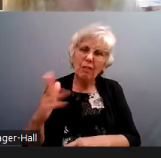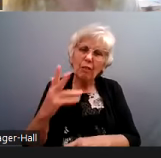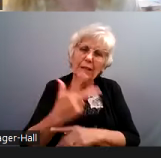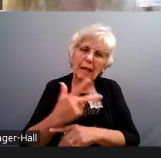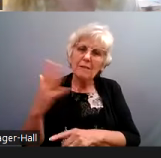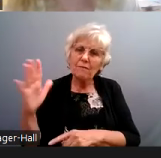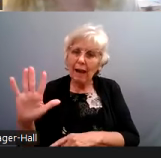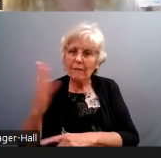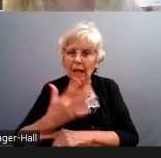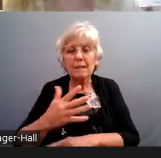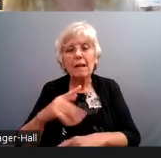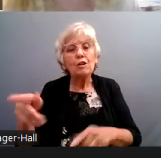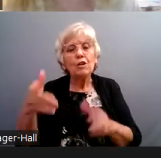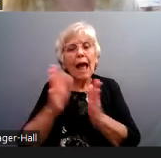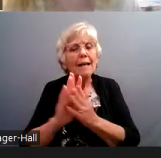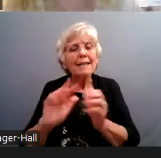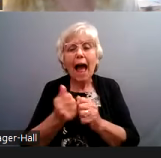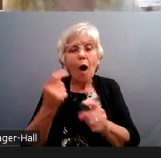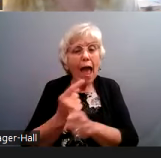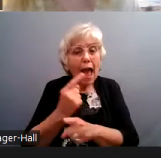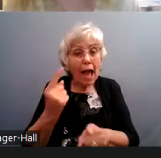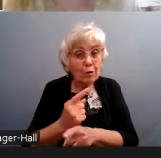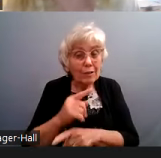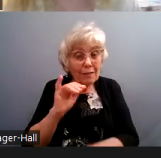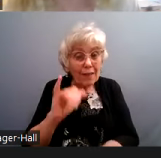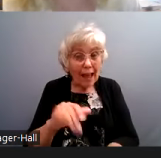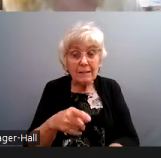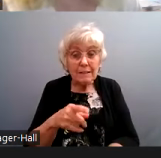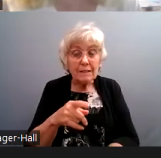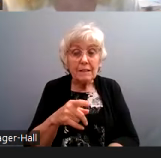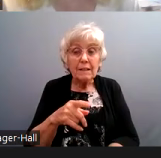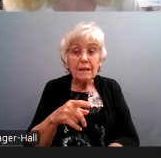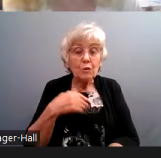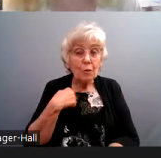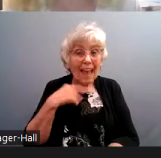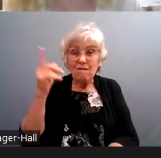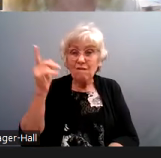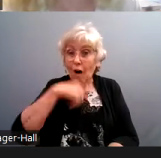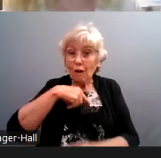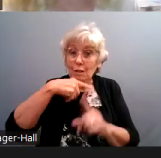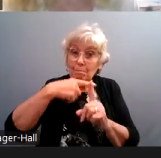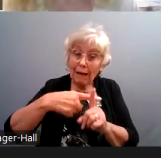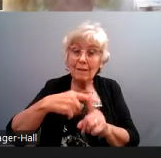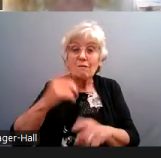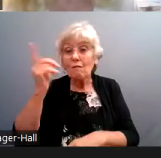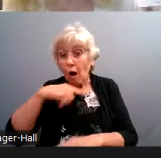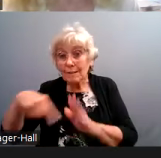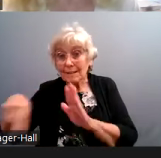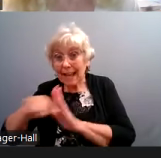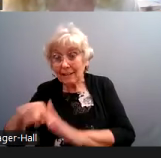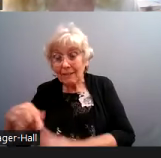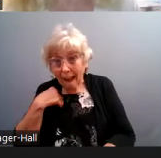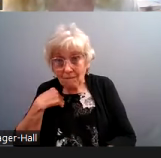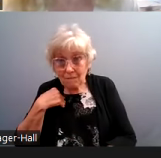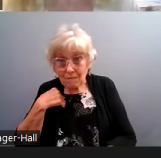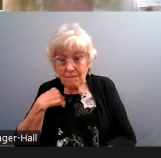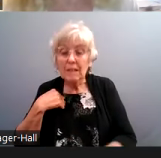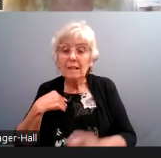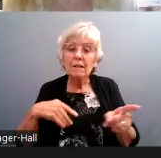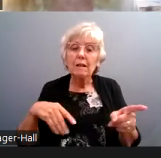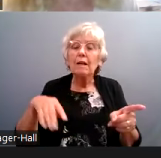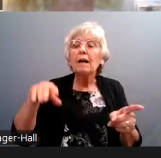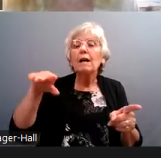asked about how accurate is it? Is it more like, is there false positives or negatives? There can